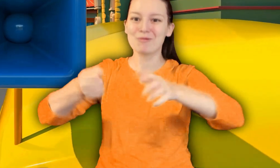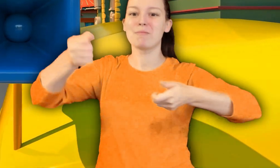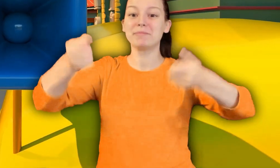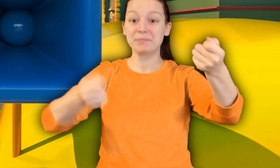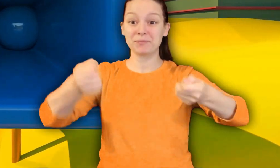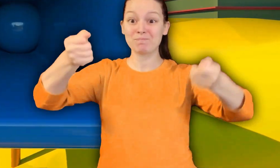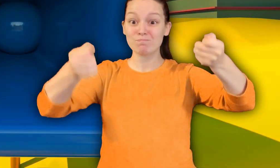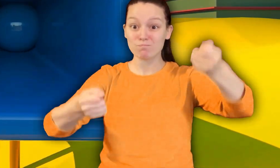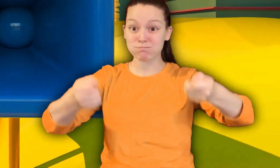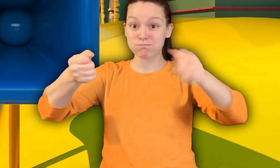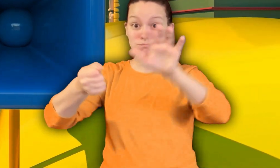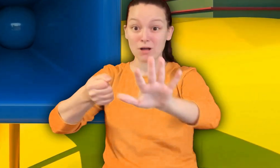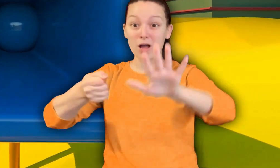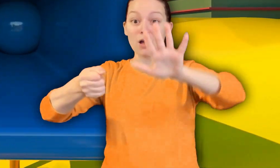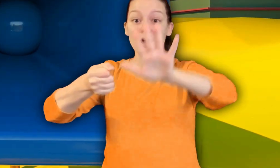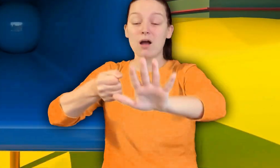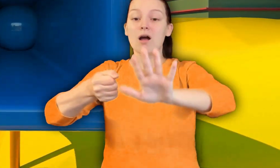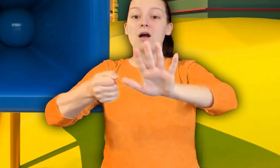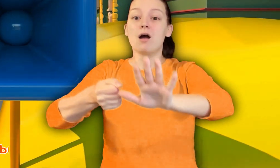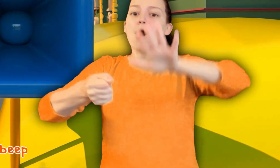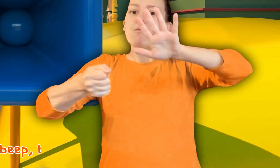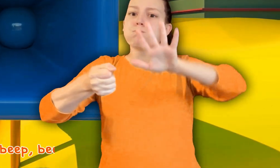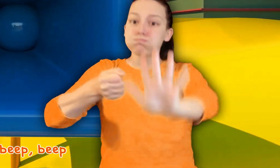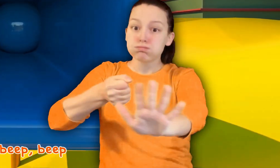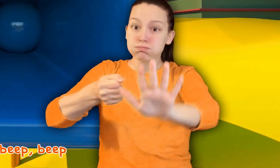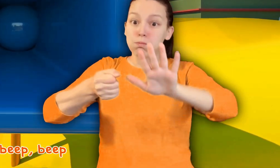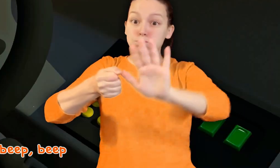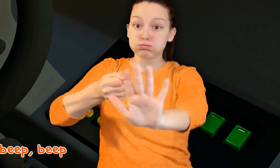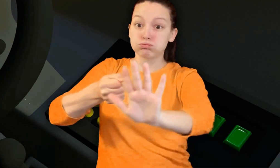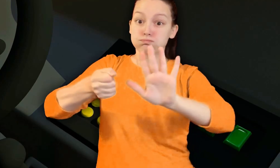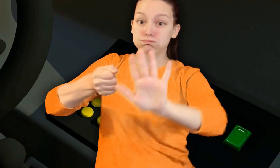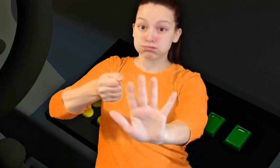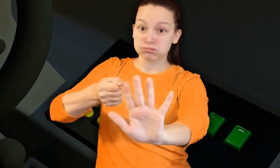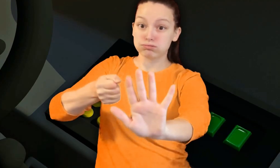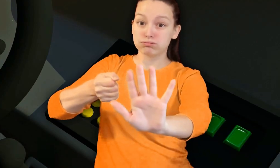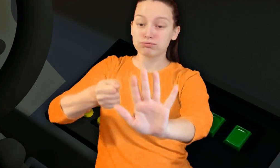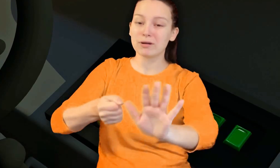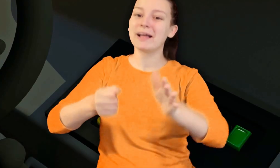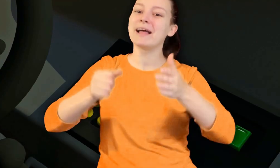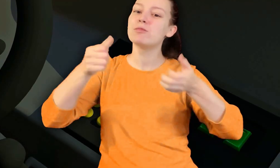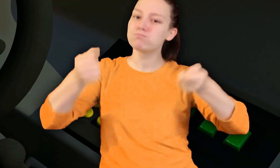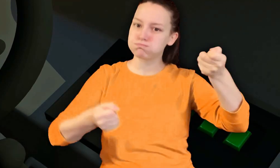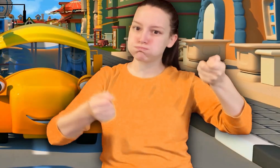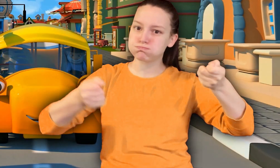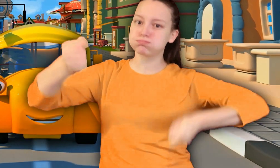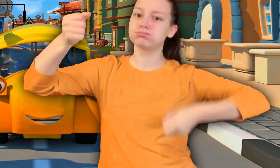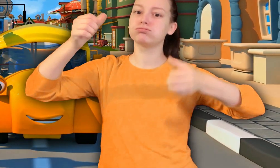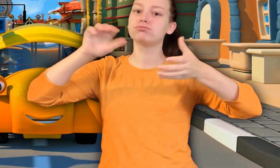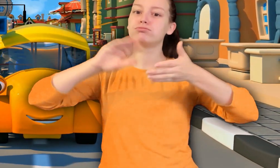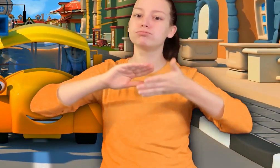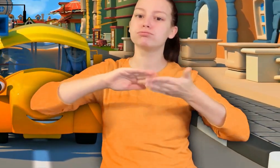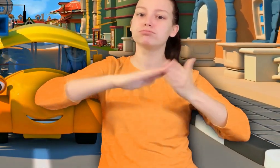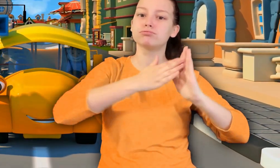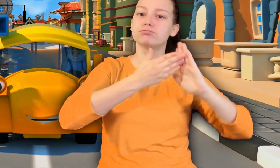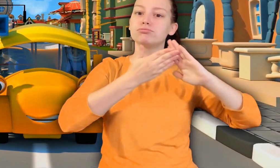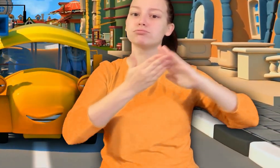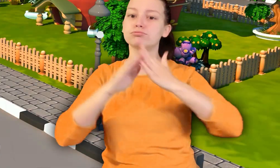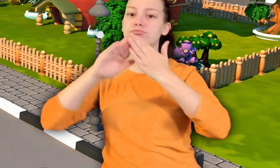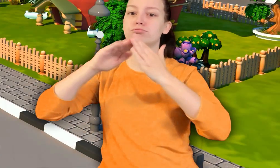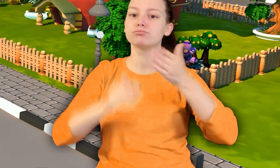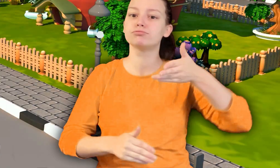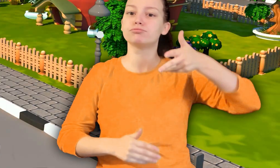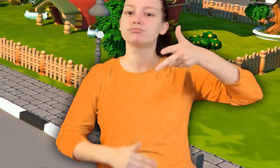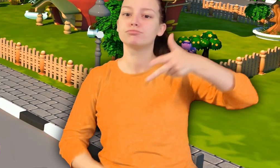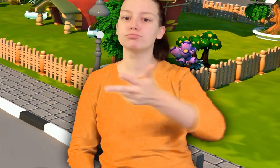beep, beep. The horn on the bus goes beep, beep, beep, all through